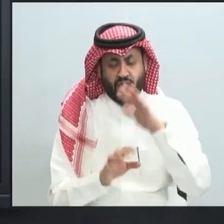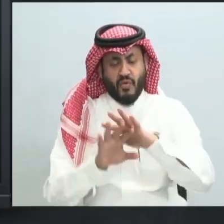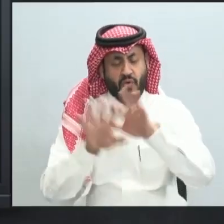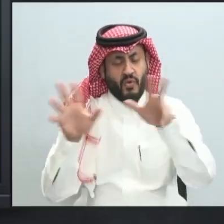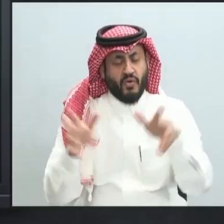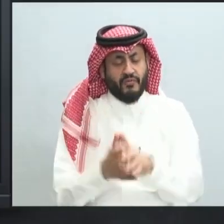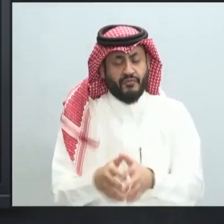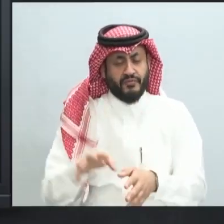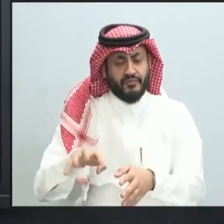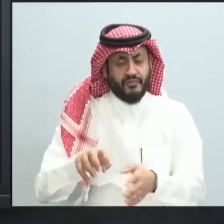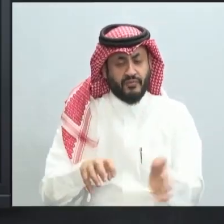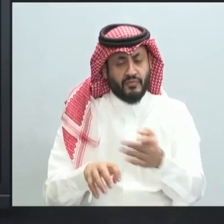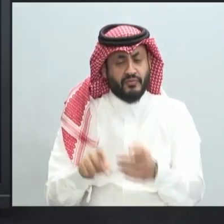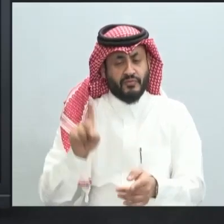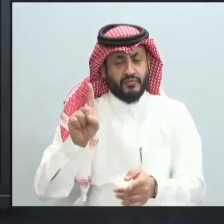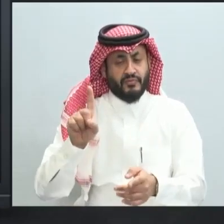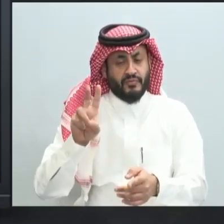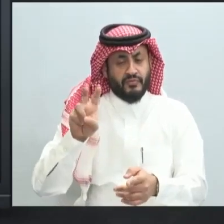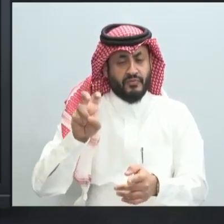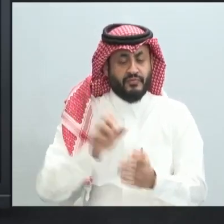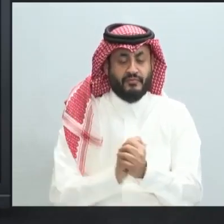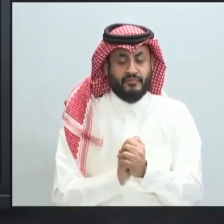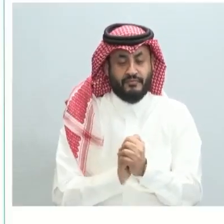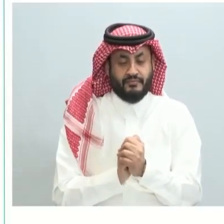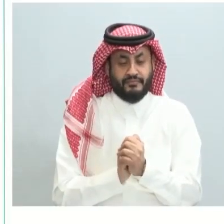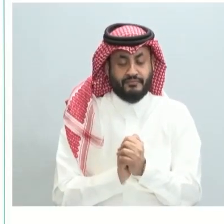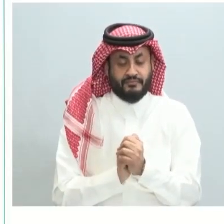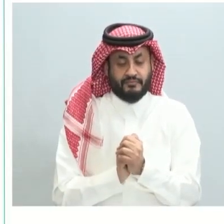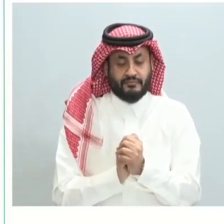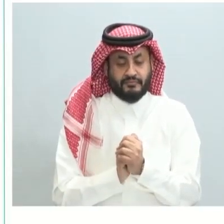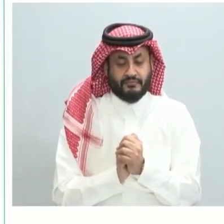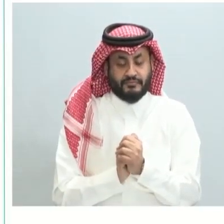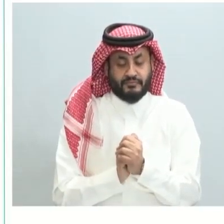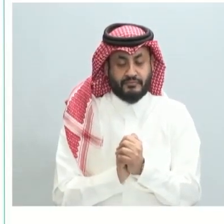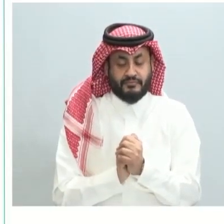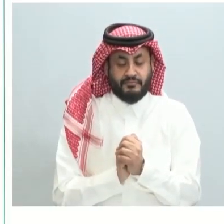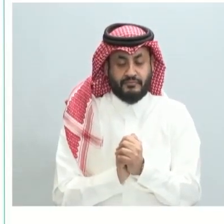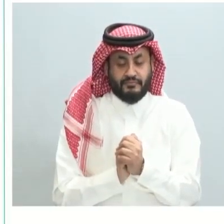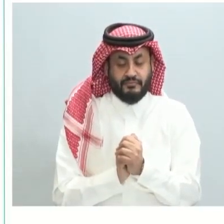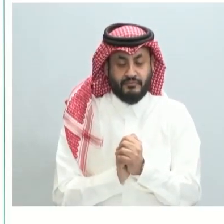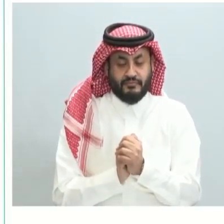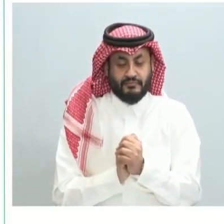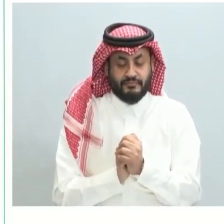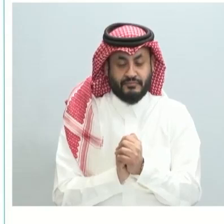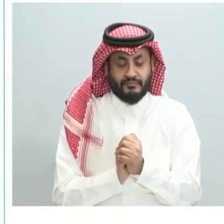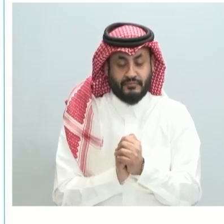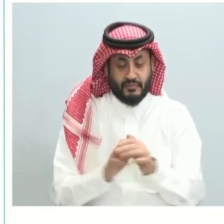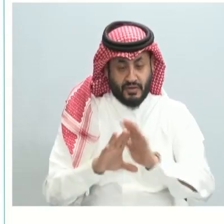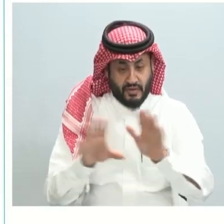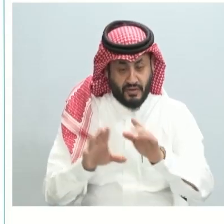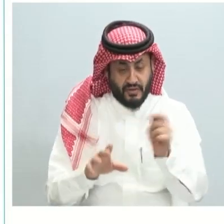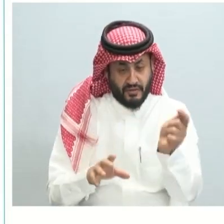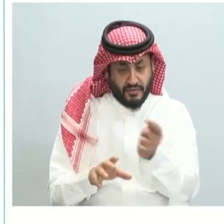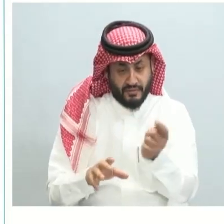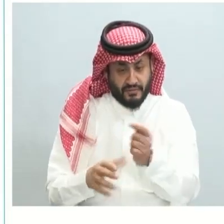whole numbers from 40 up to 100. And after this, after we finish, after we draw